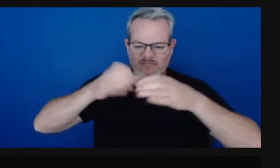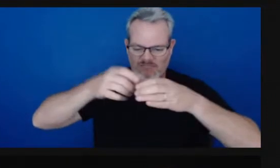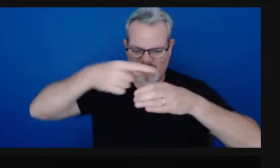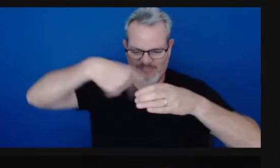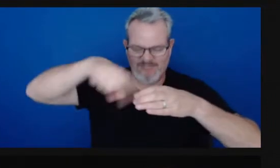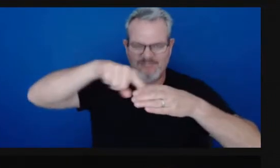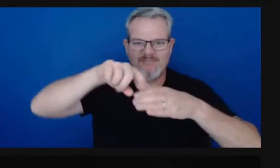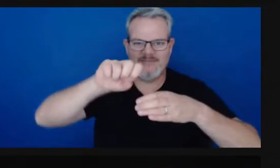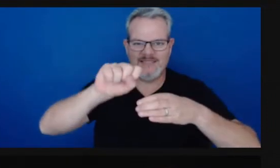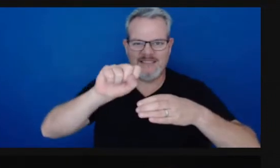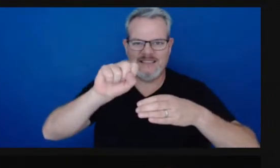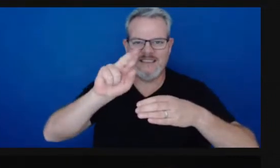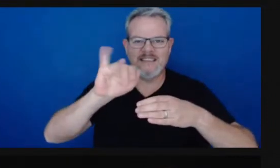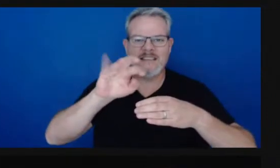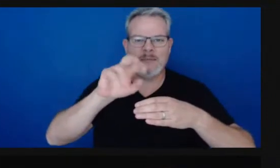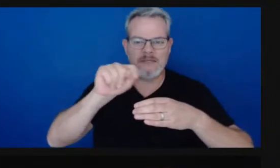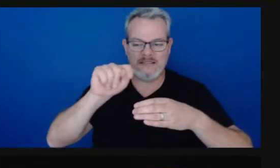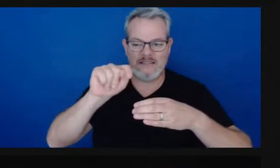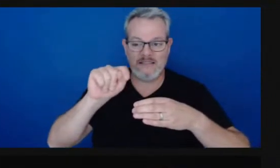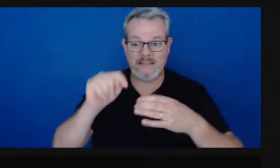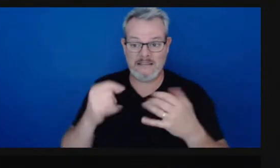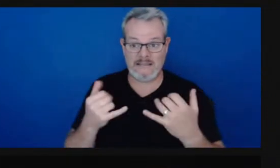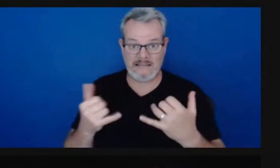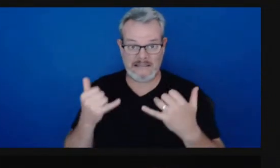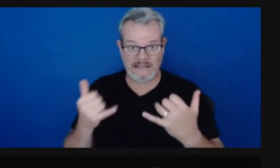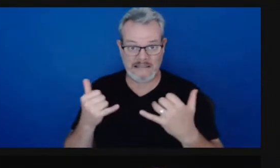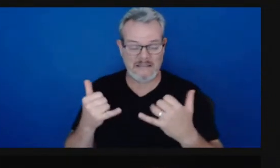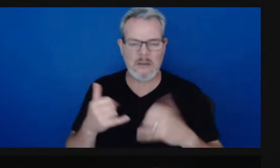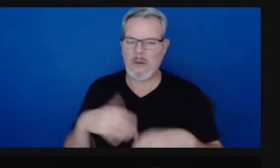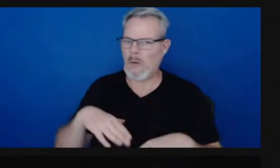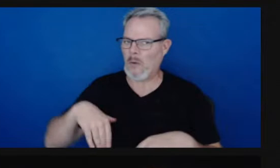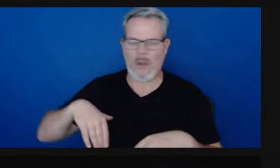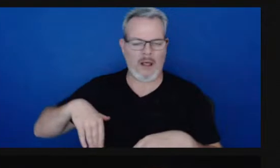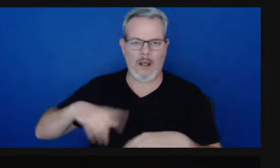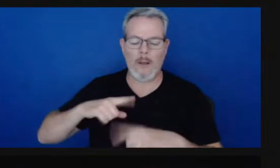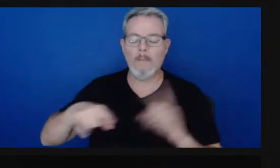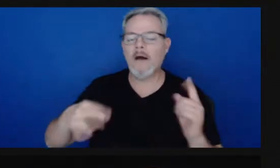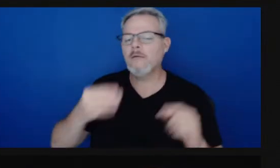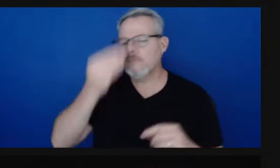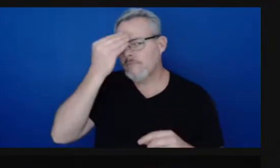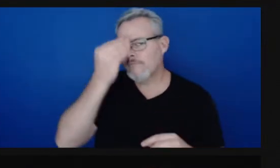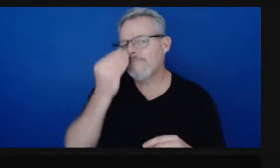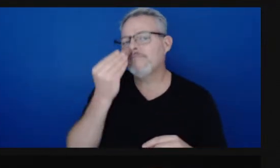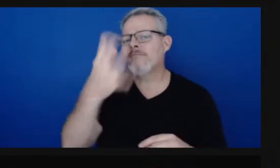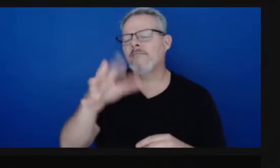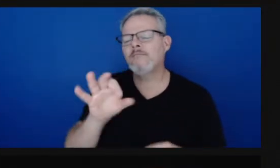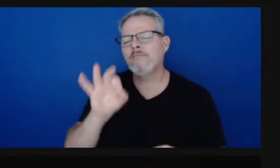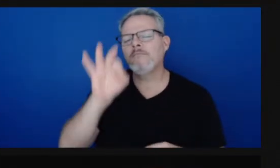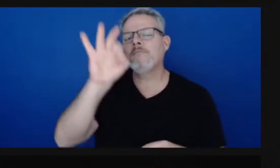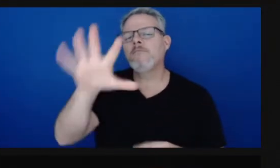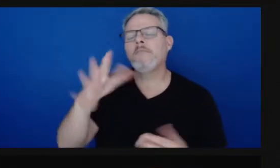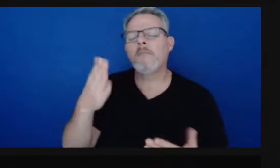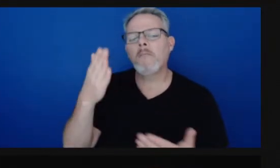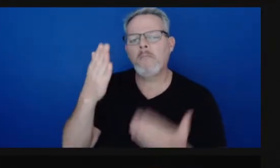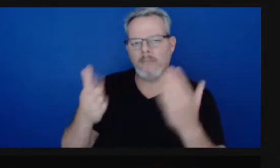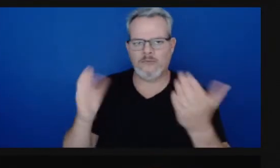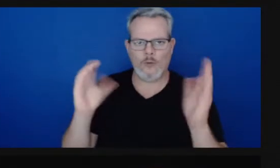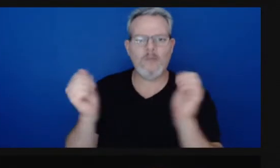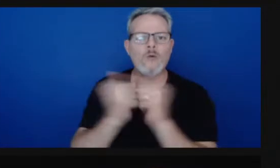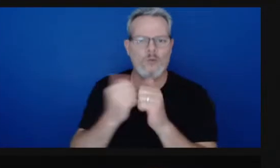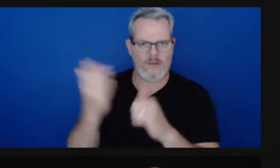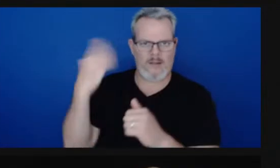too soon. It's not quite steep enough, but still we'll put it out there as somewhat fitting a pattern that we saw in the last few eruptions